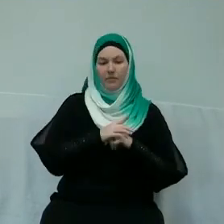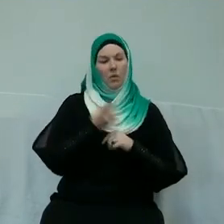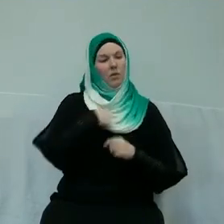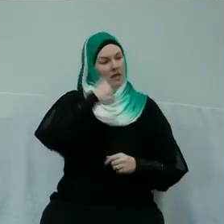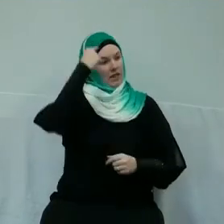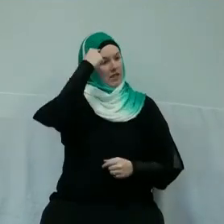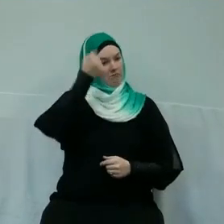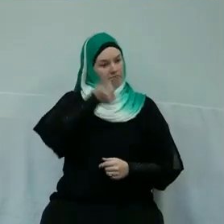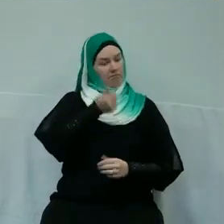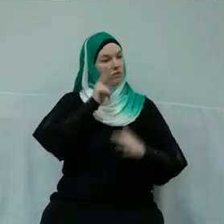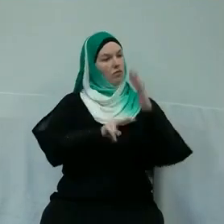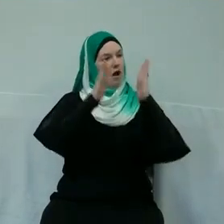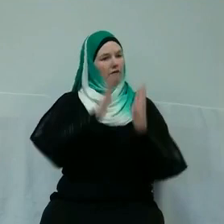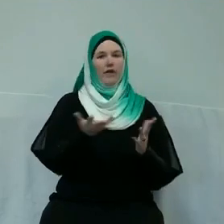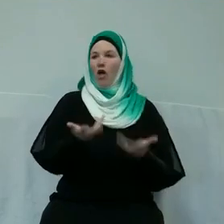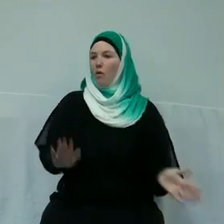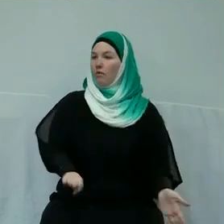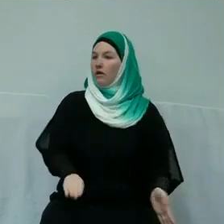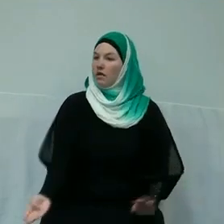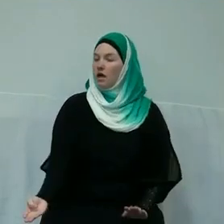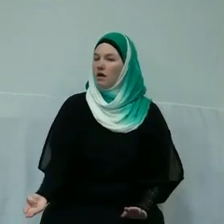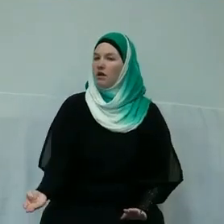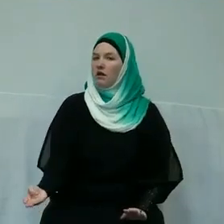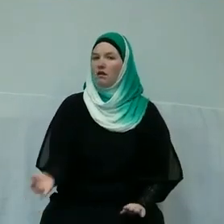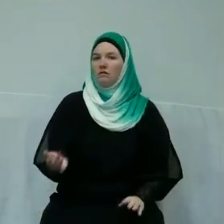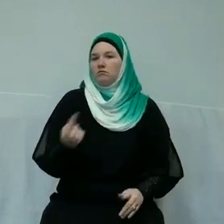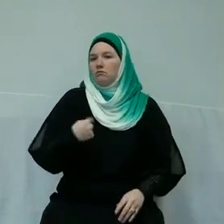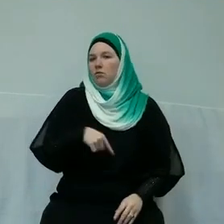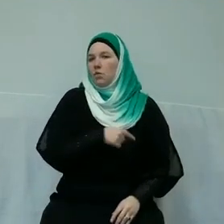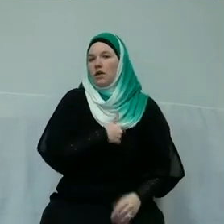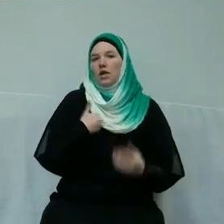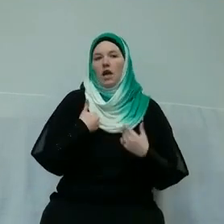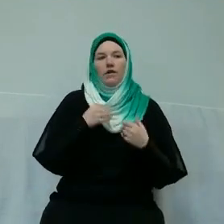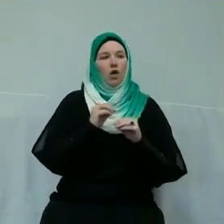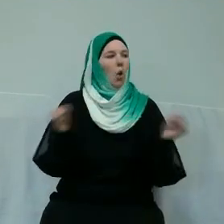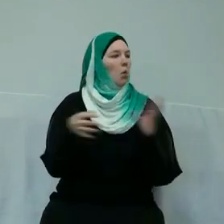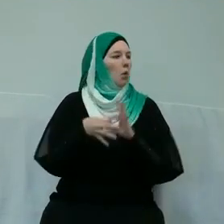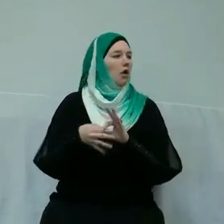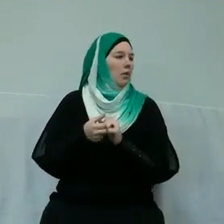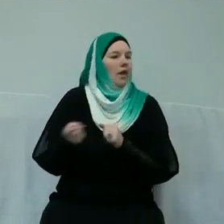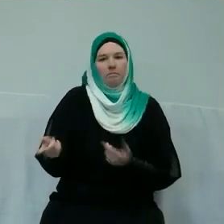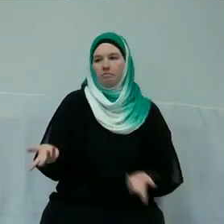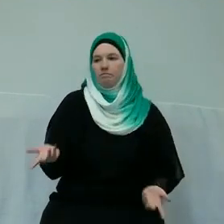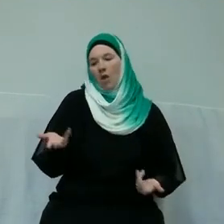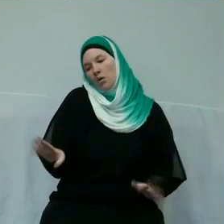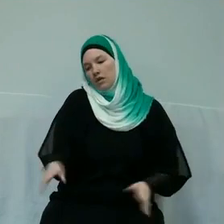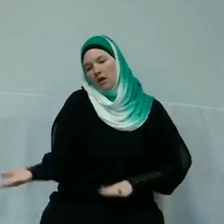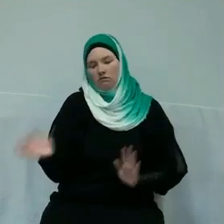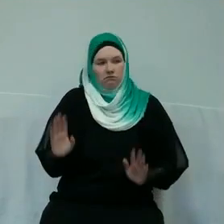Prophet is already dead, then we have actually no relationship with him. But we